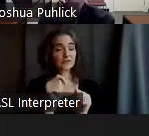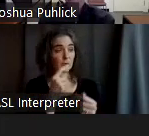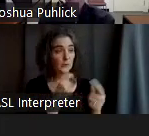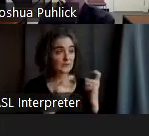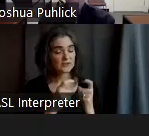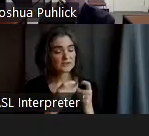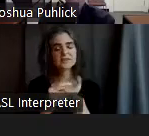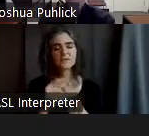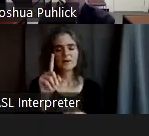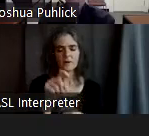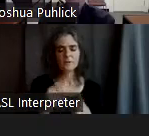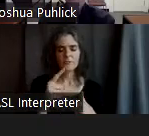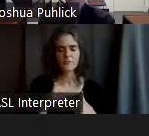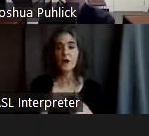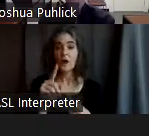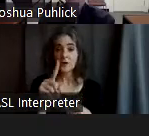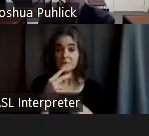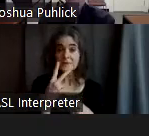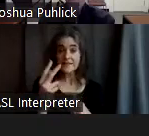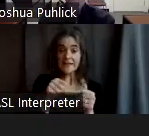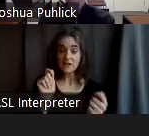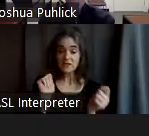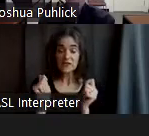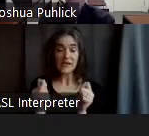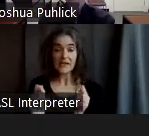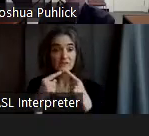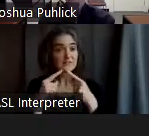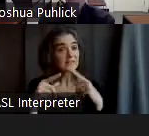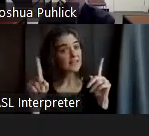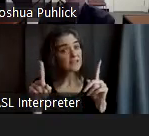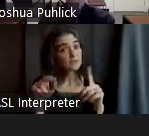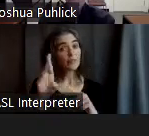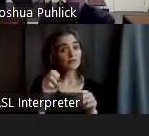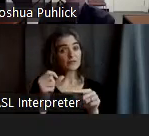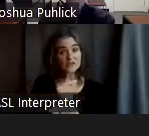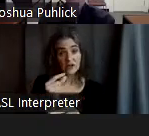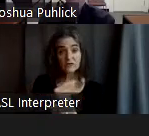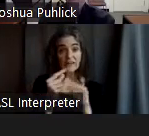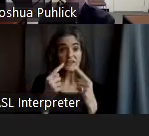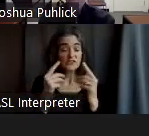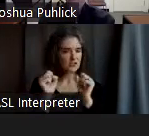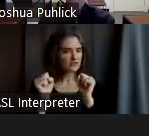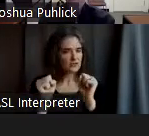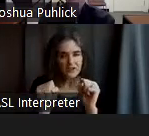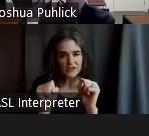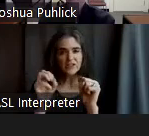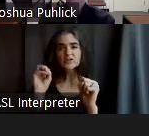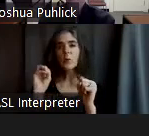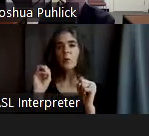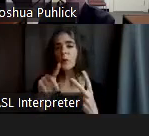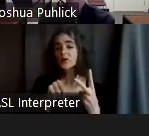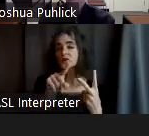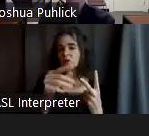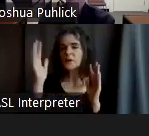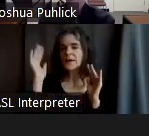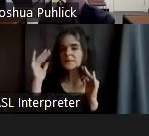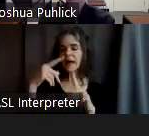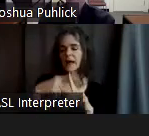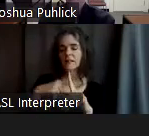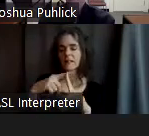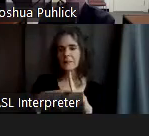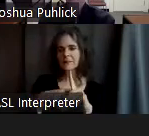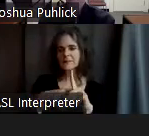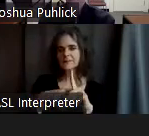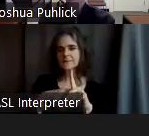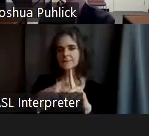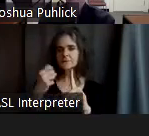Are you seeing any change in the success of your natural regeneration strategies? Or do you expect climate impacts on regeneration in the